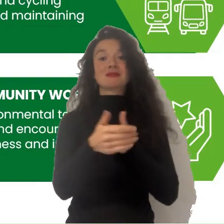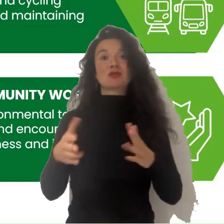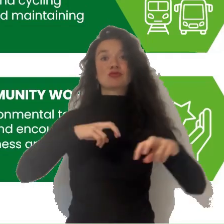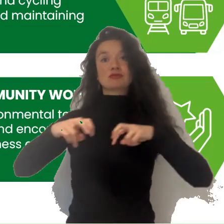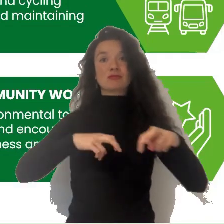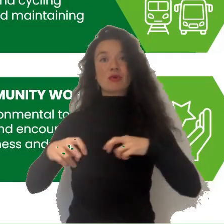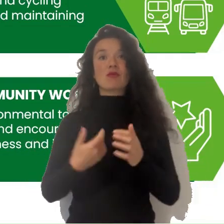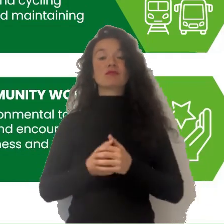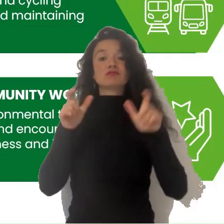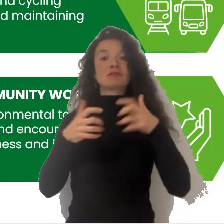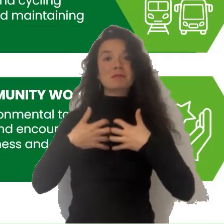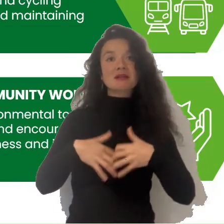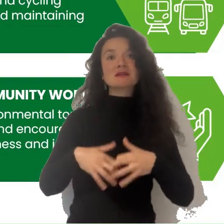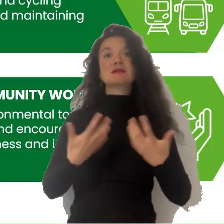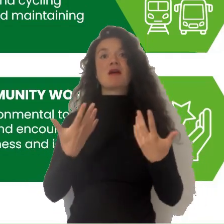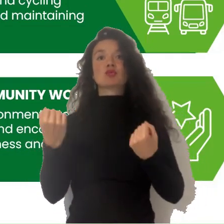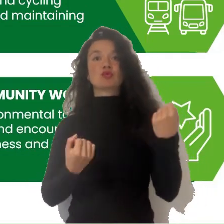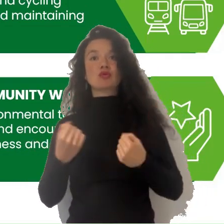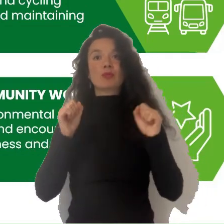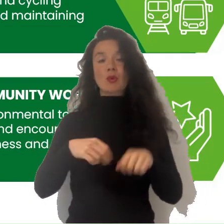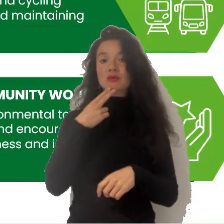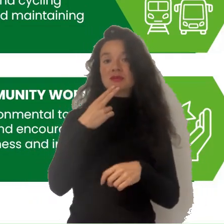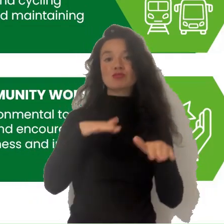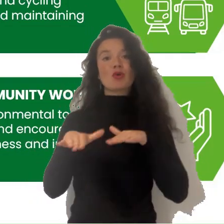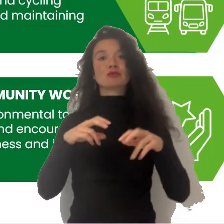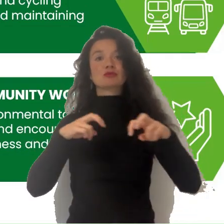share rides, cycling systems, and this kind of stuff.